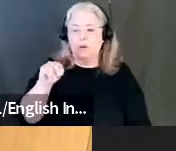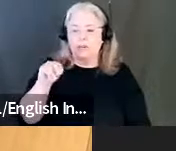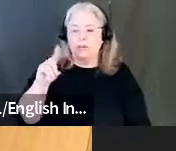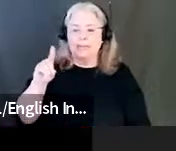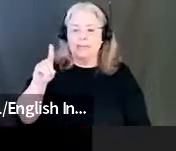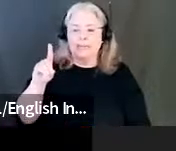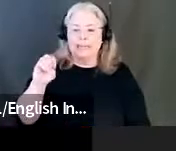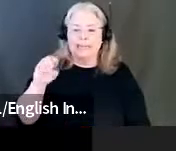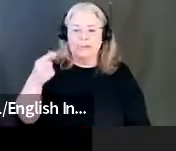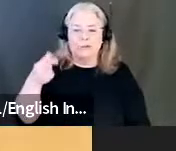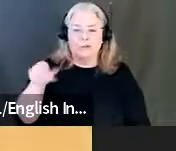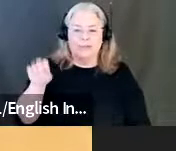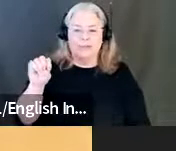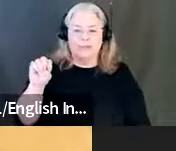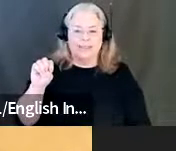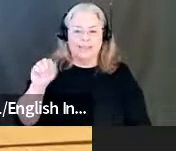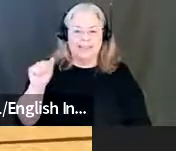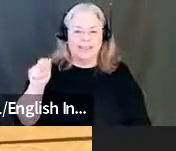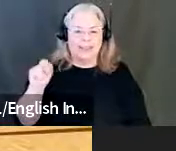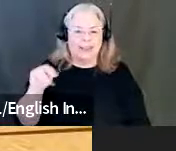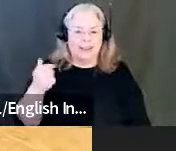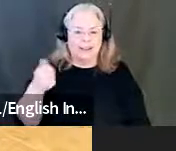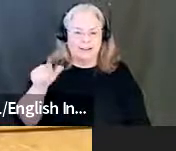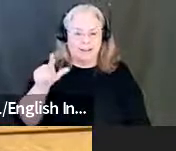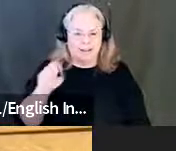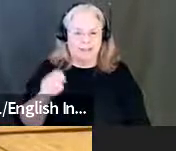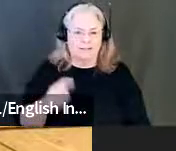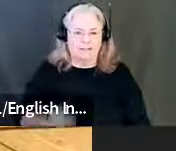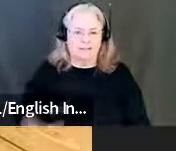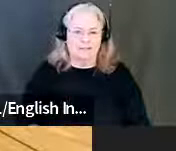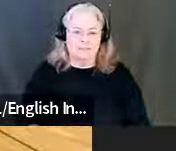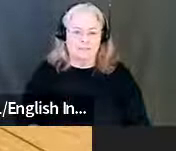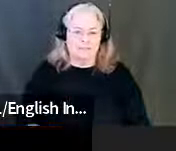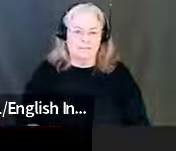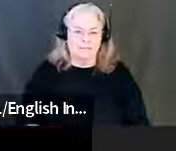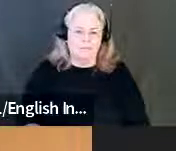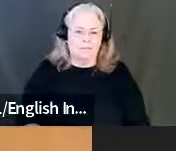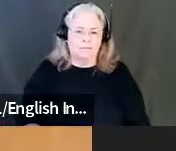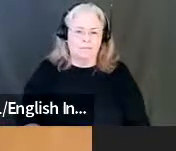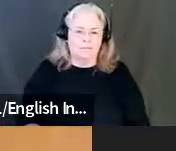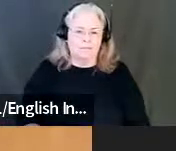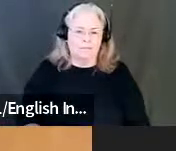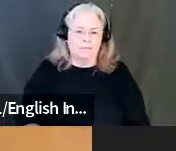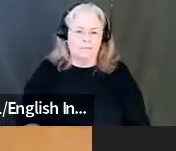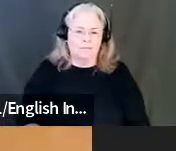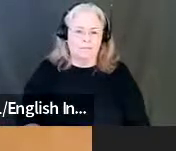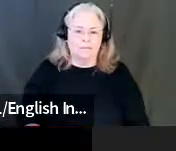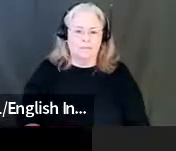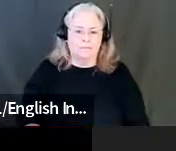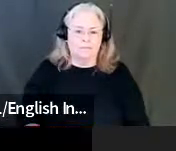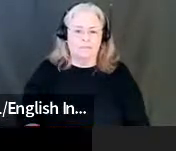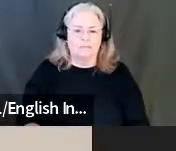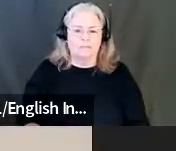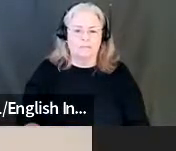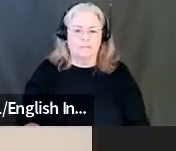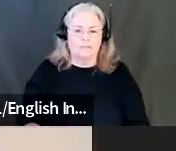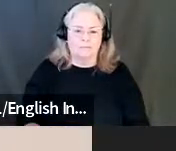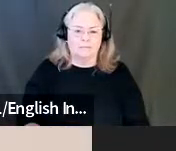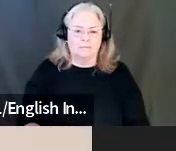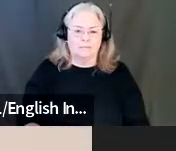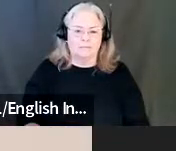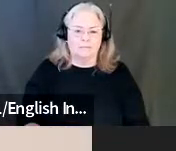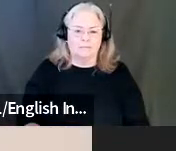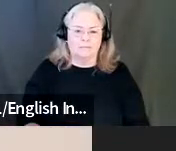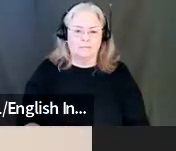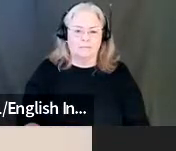And so that's how I was able to. All right, so here's our latest. And so. To use it to make